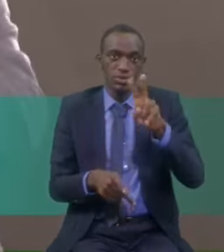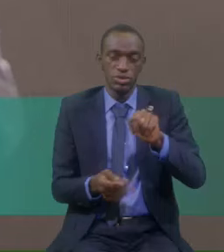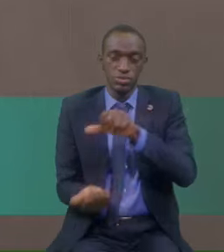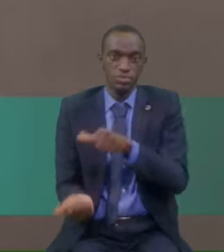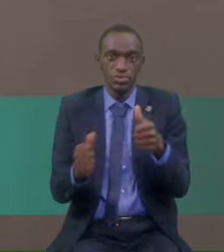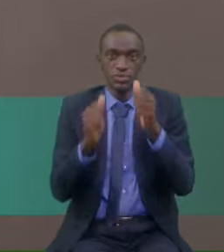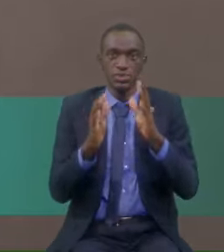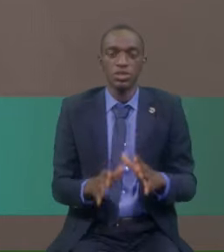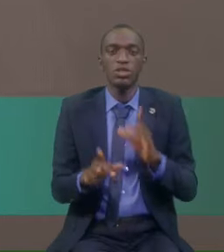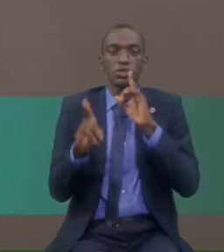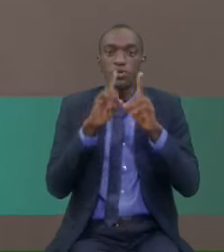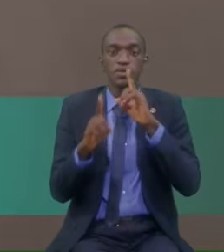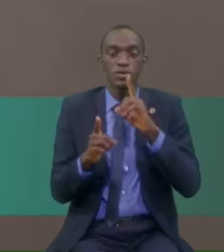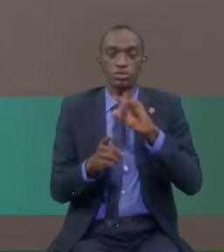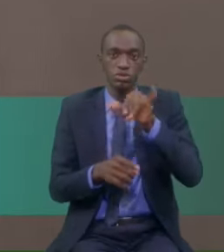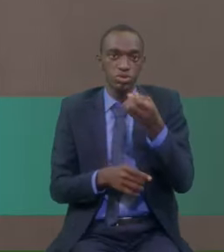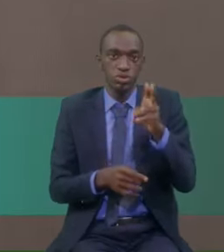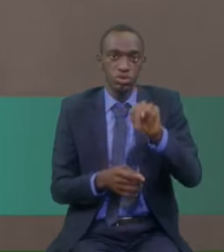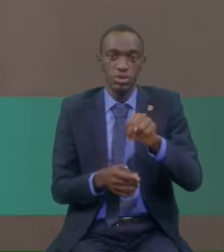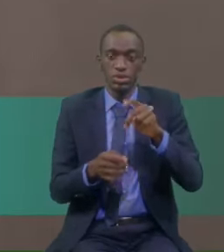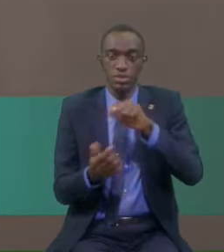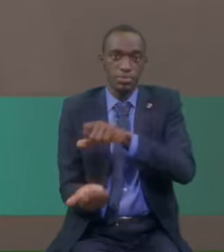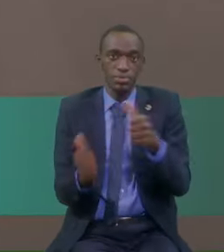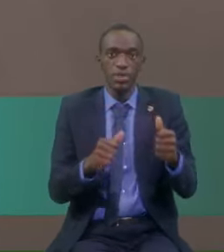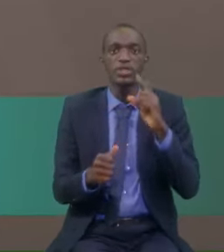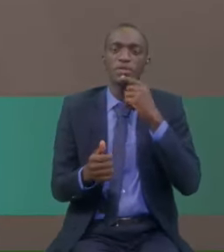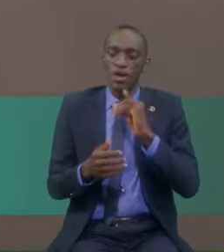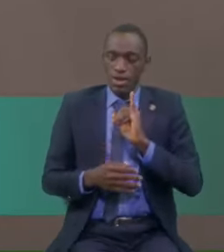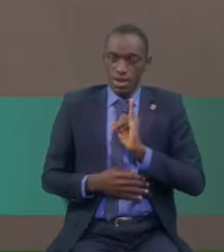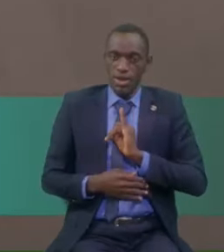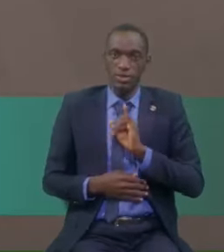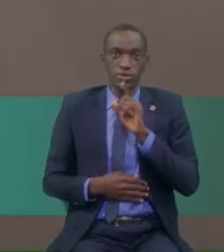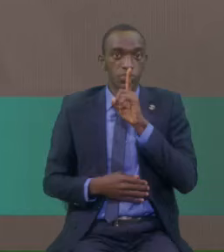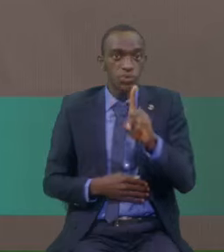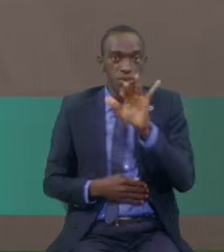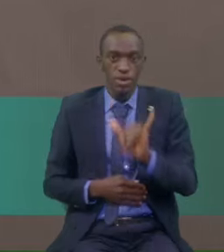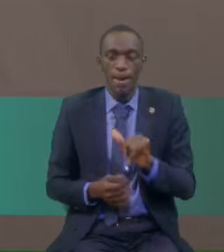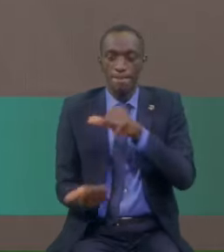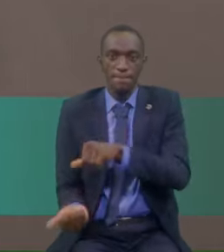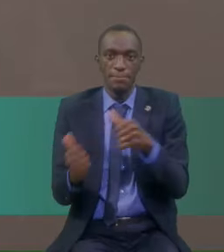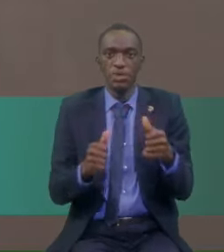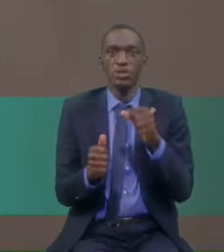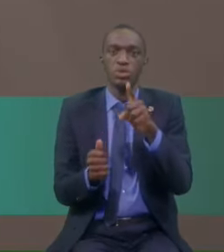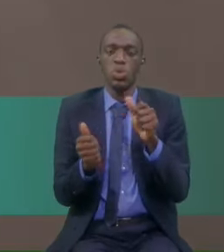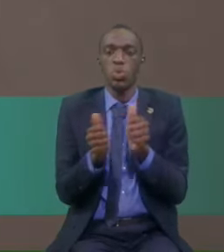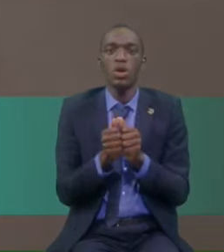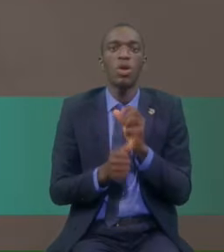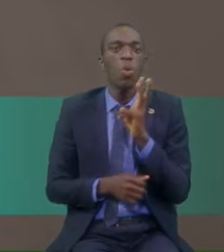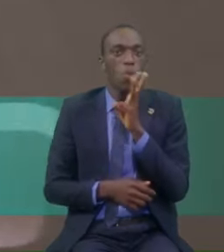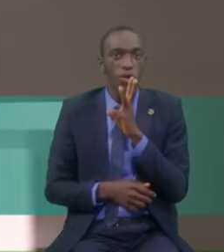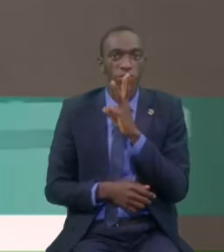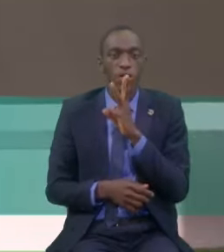I, this John the baptizer, I indeed baptize you with water unto